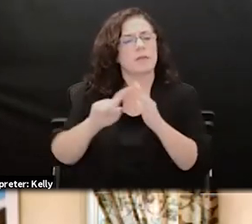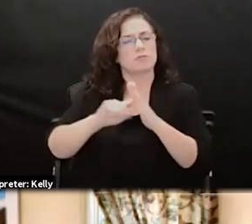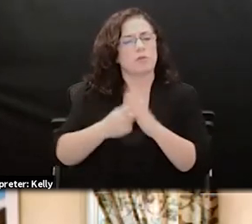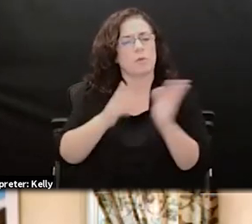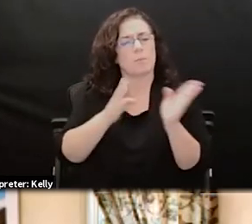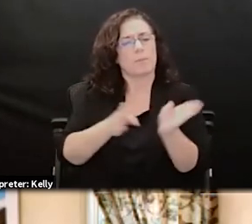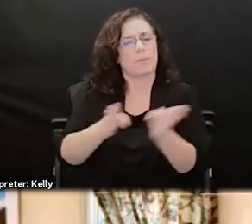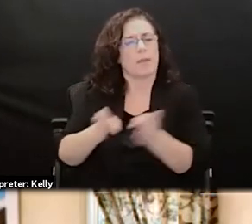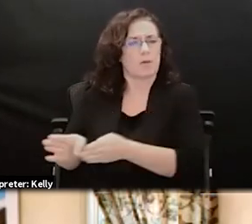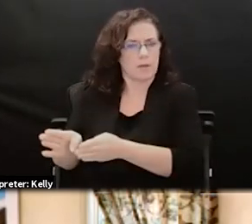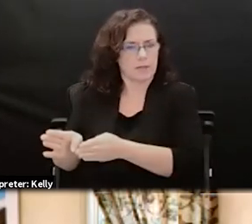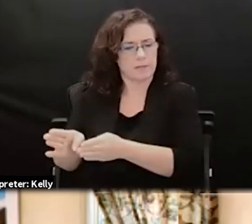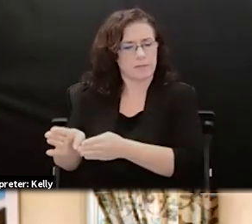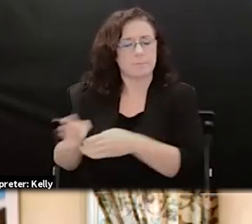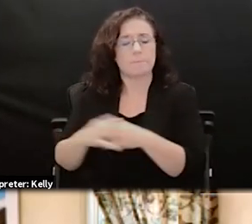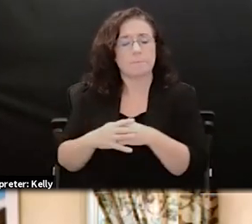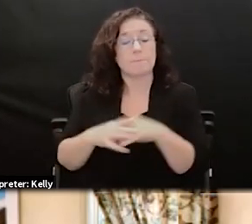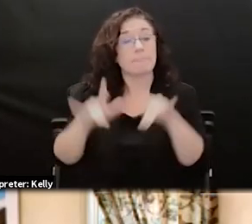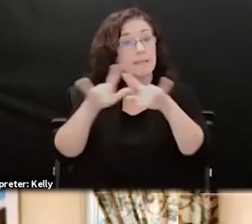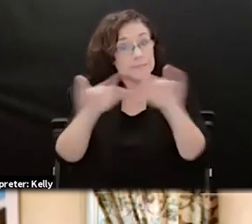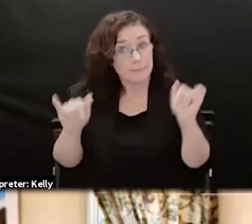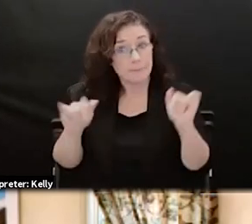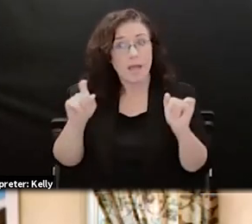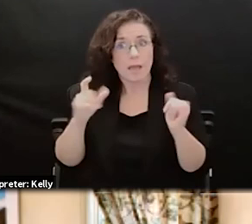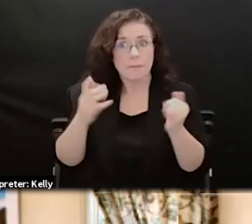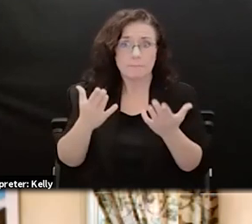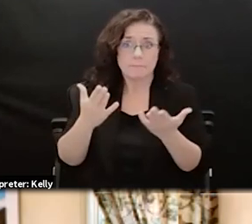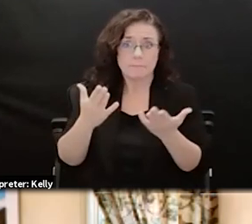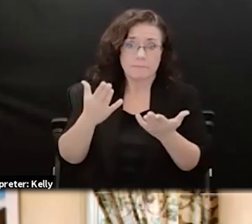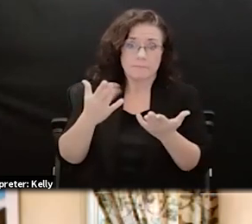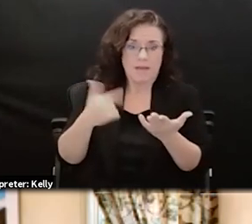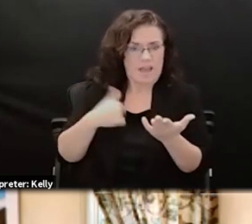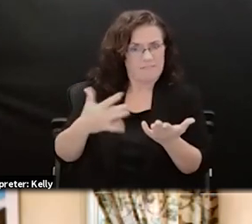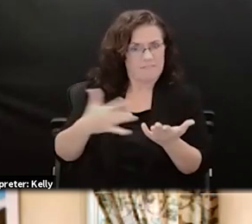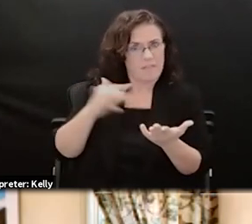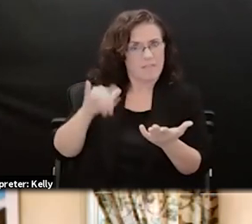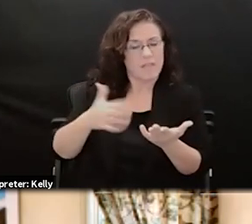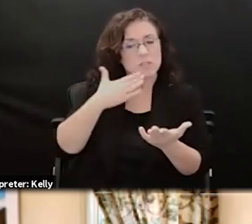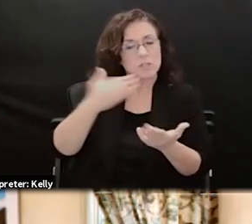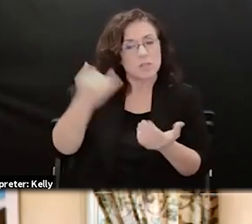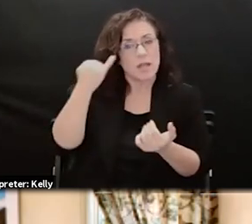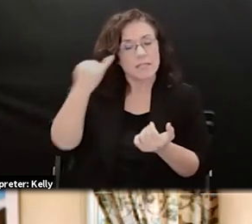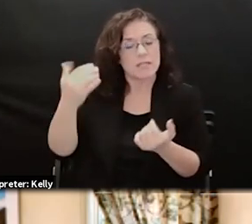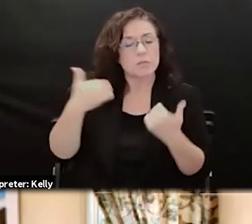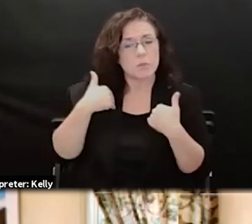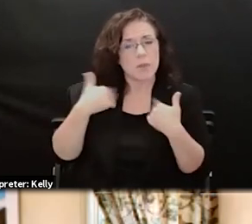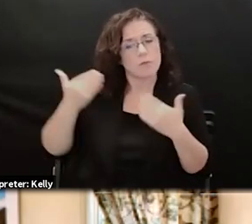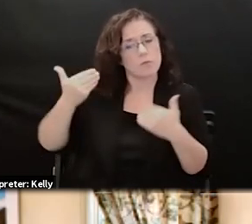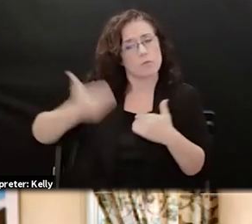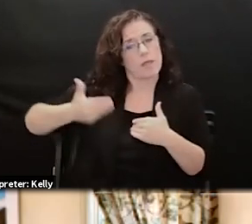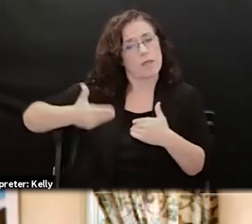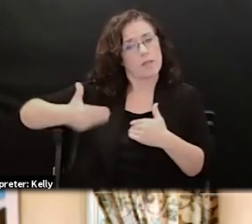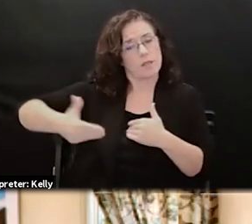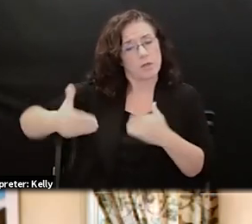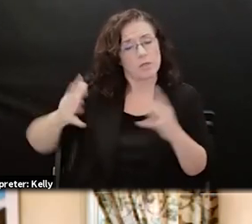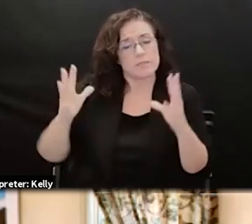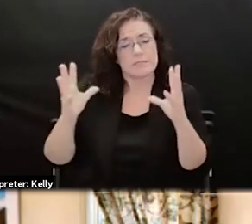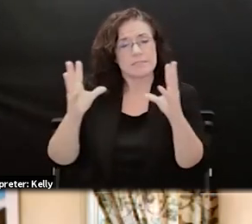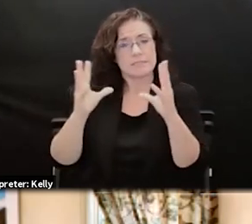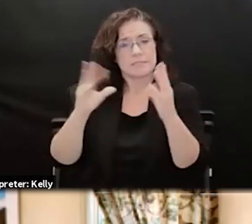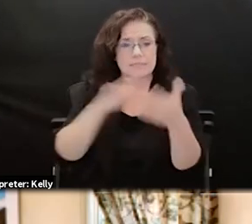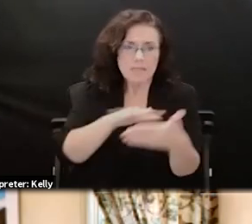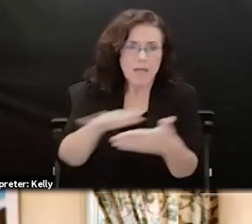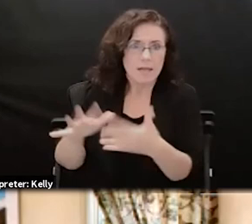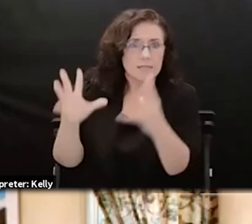thinking of including in our schedules to have regular study sessions on student achievement as we move